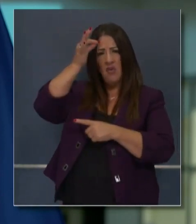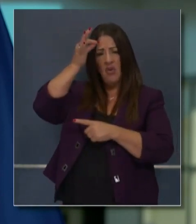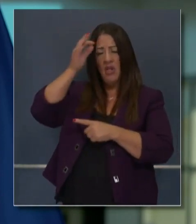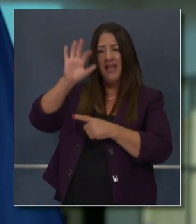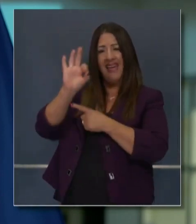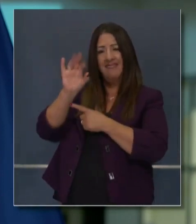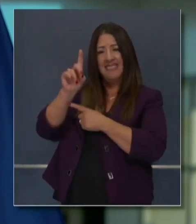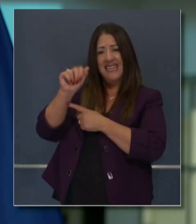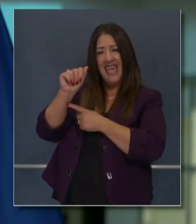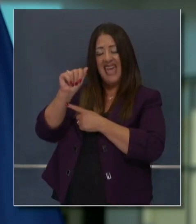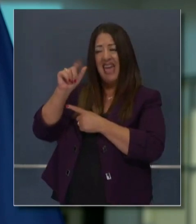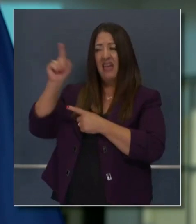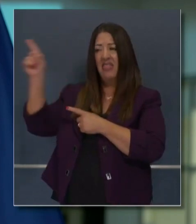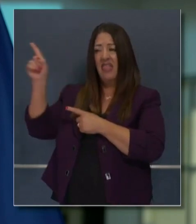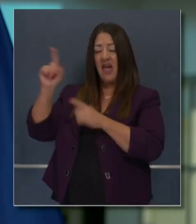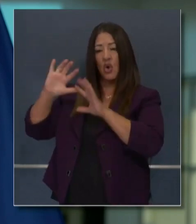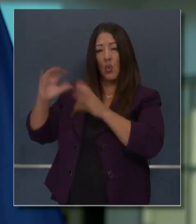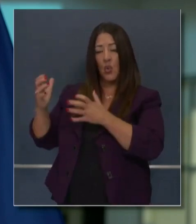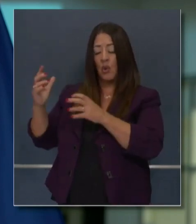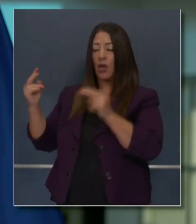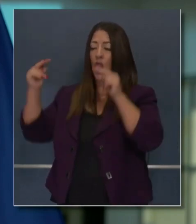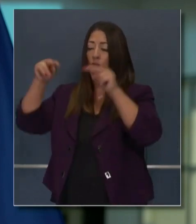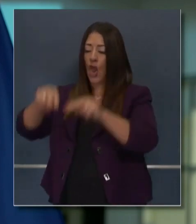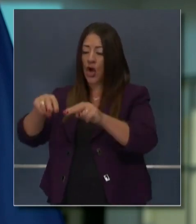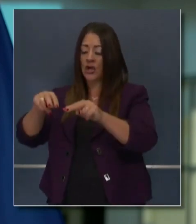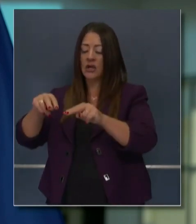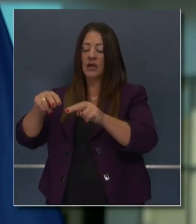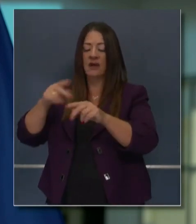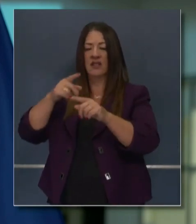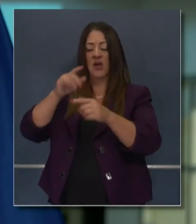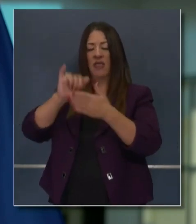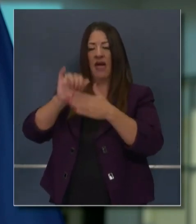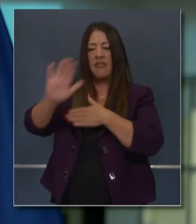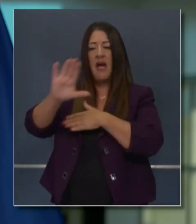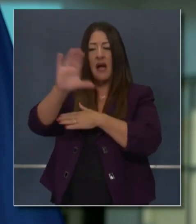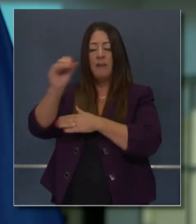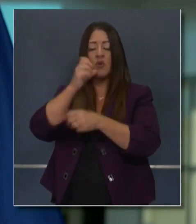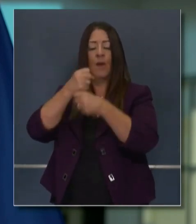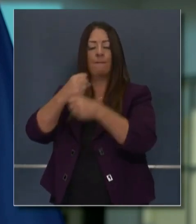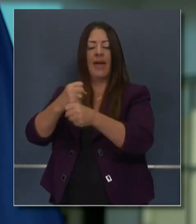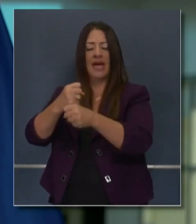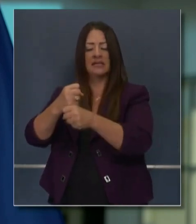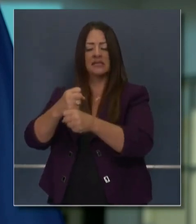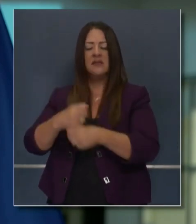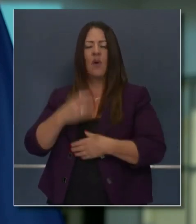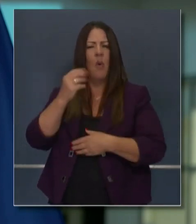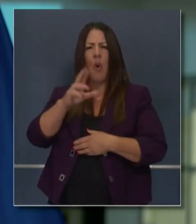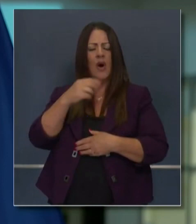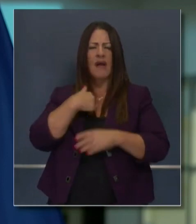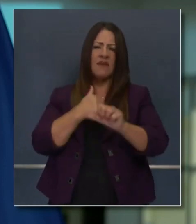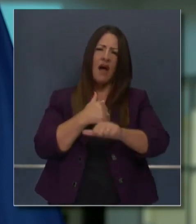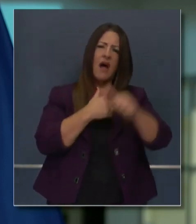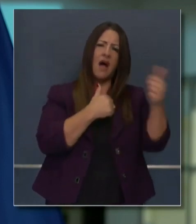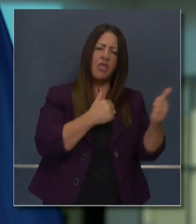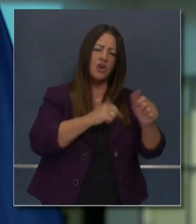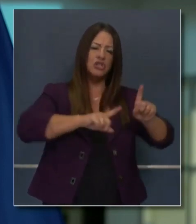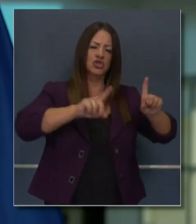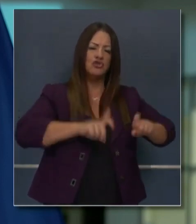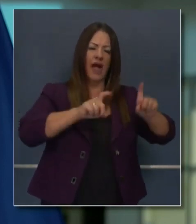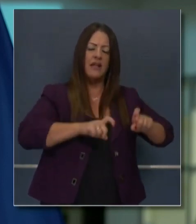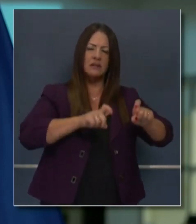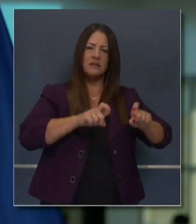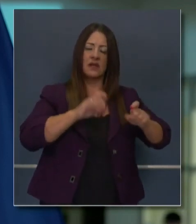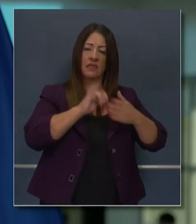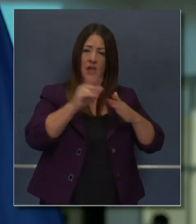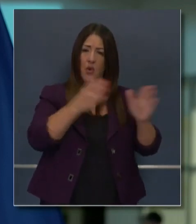at from the companies that are developing the vaccines? Or are there going to be additional trials that have to be conducted in California? If you